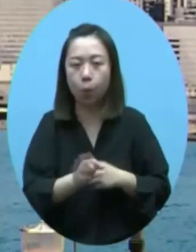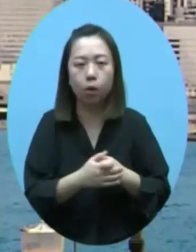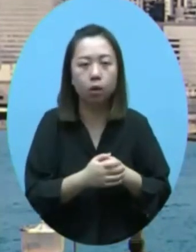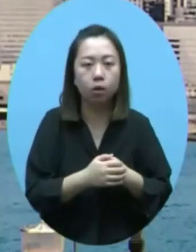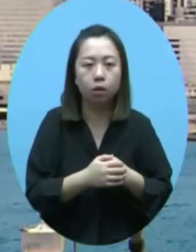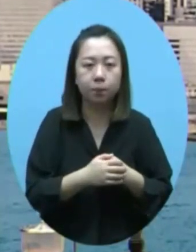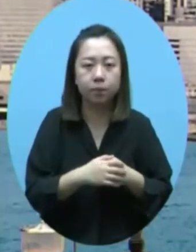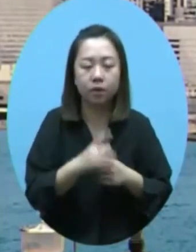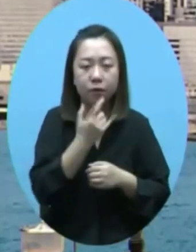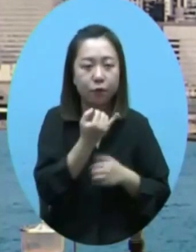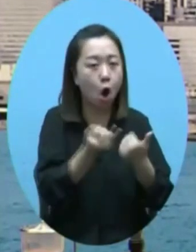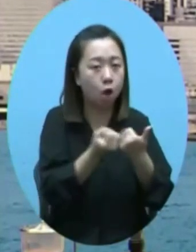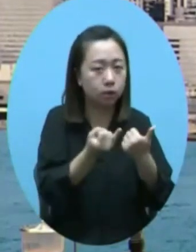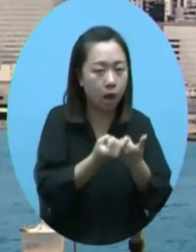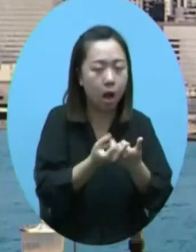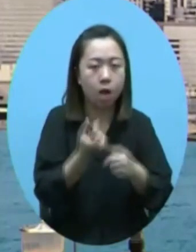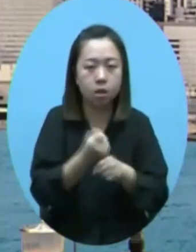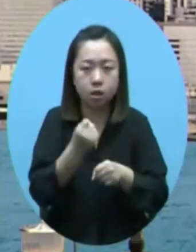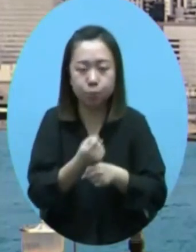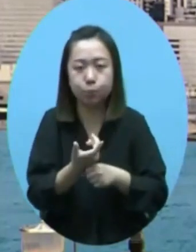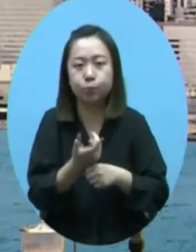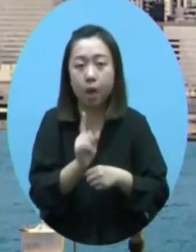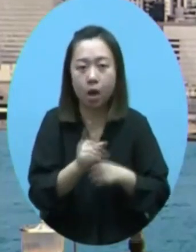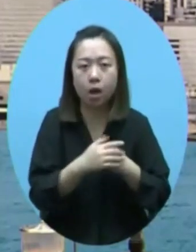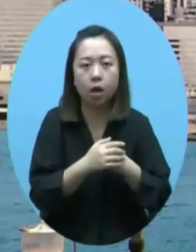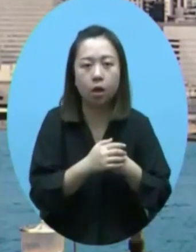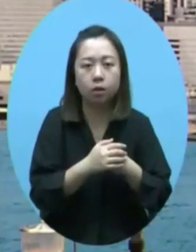What's the occupation? Some of them are students.